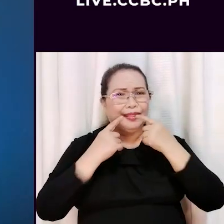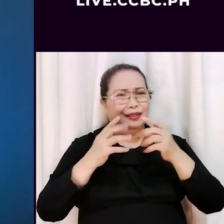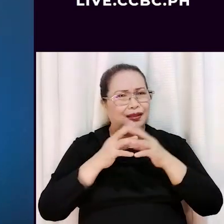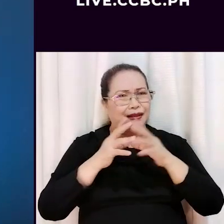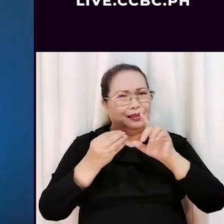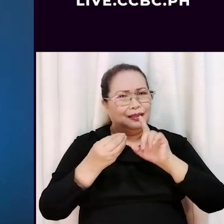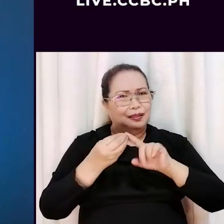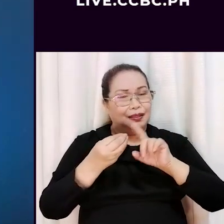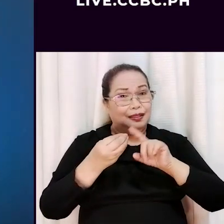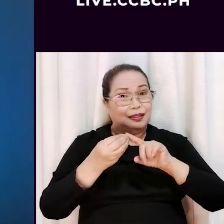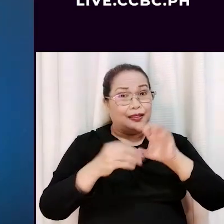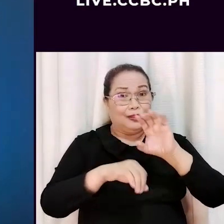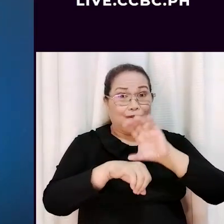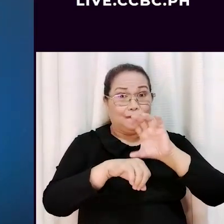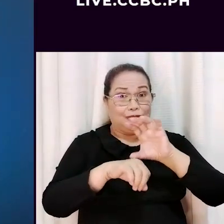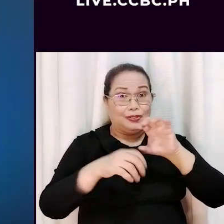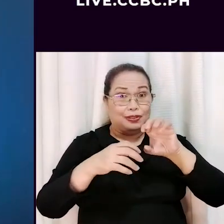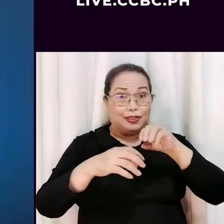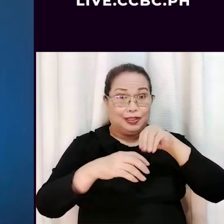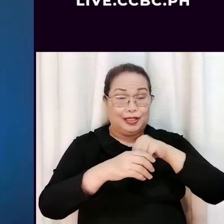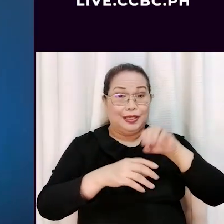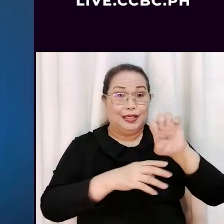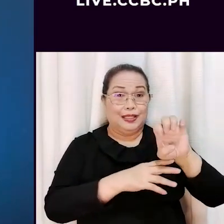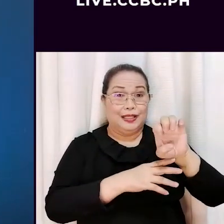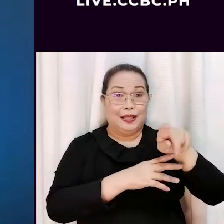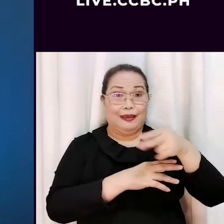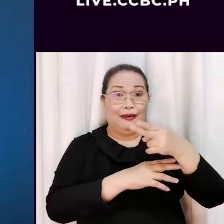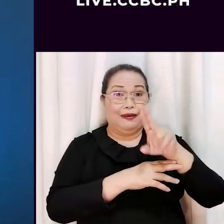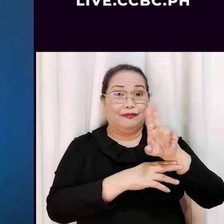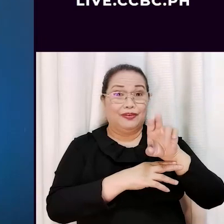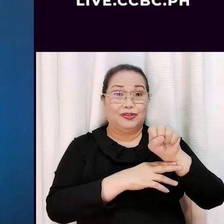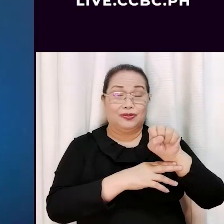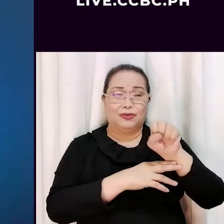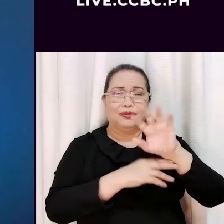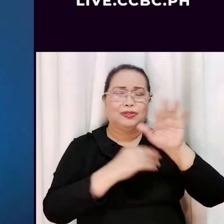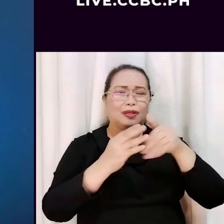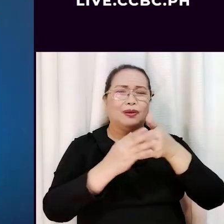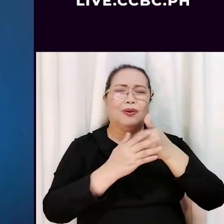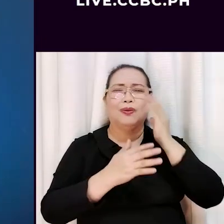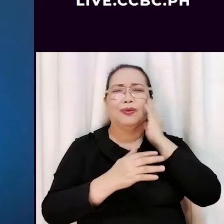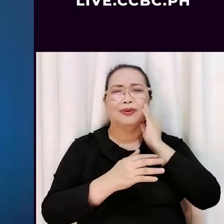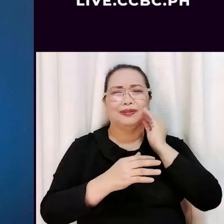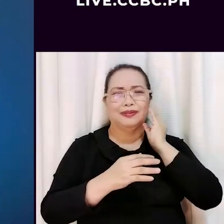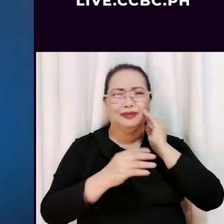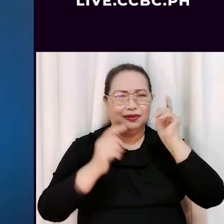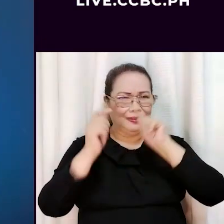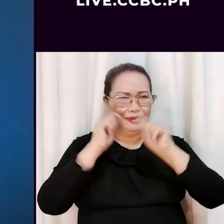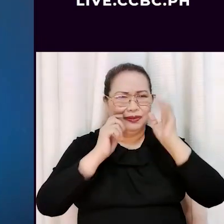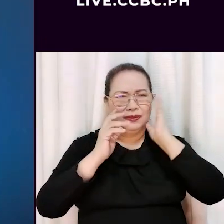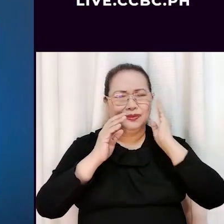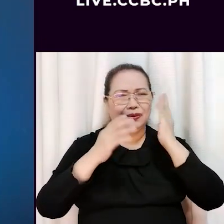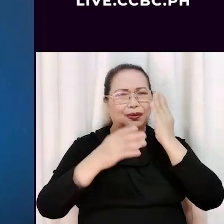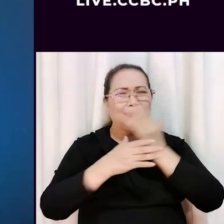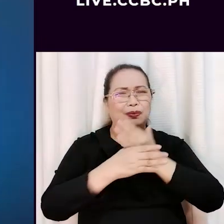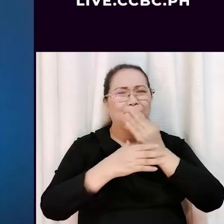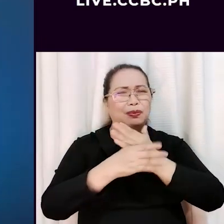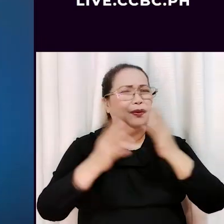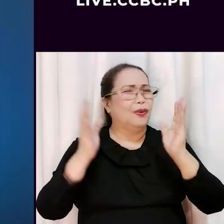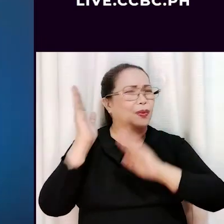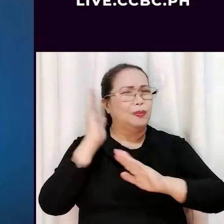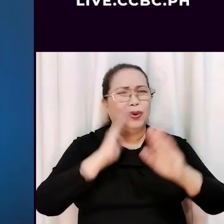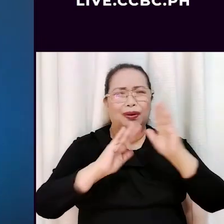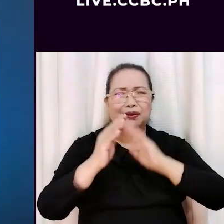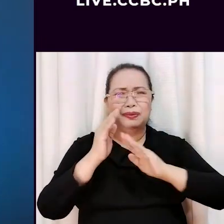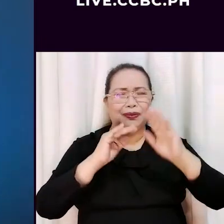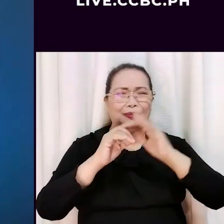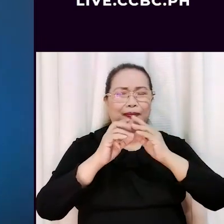the church in Ephesus was experiencing all kinds of tribulation like the rest of the other churches. And God